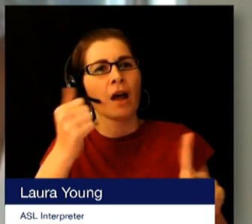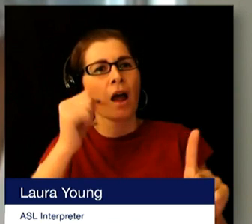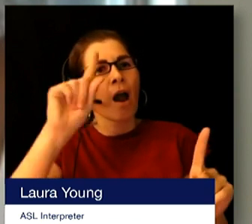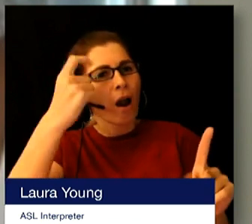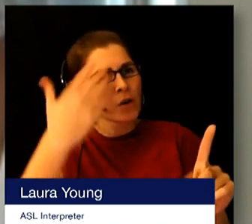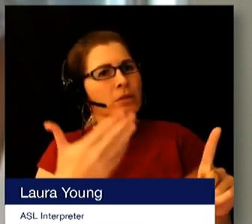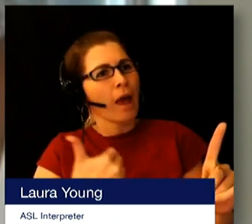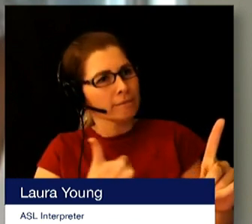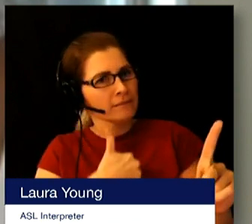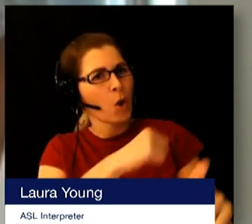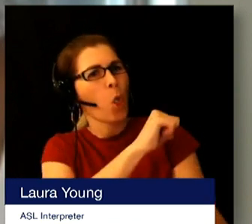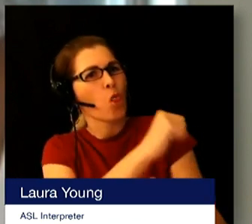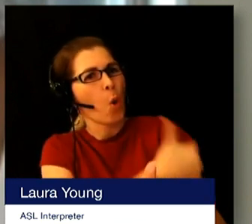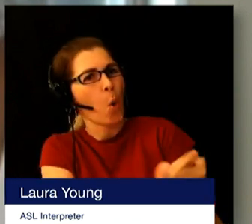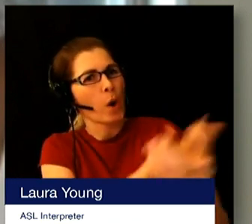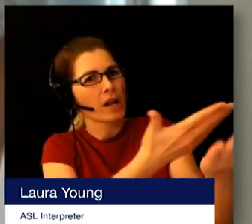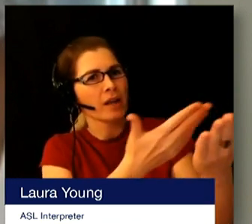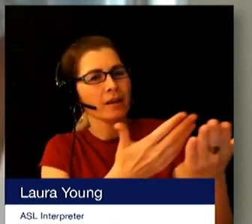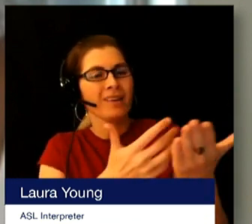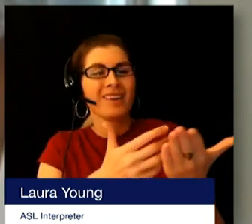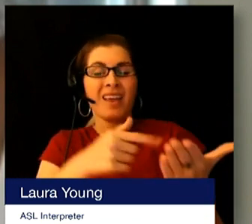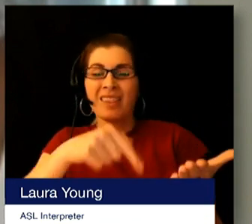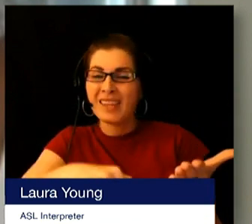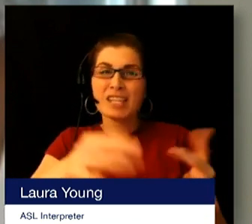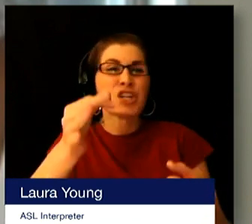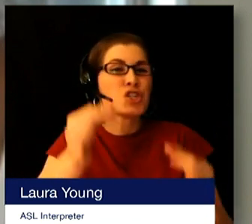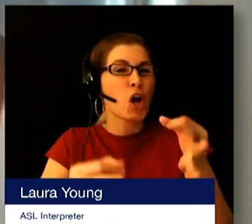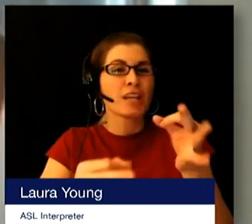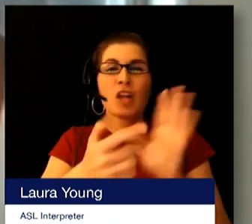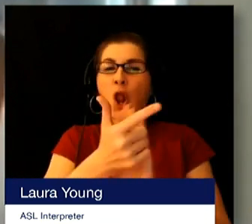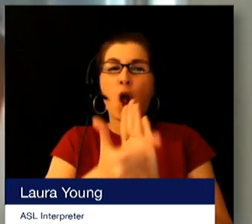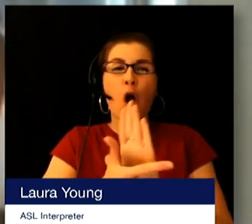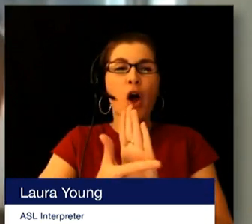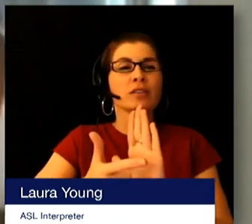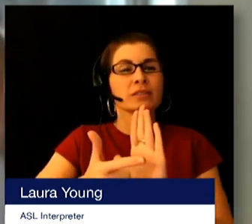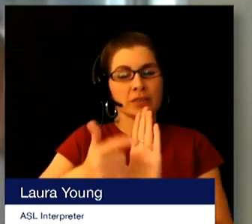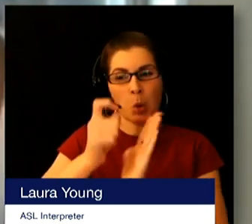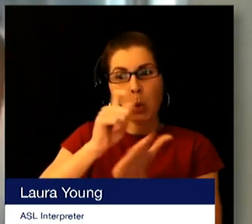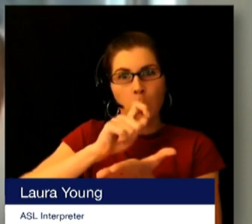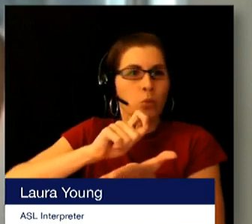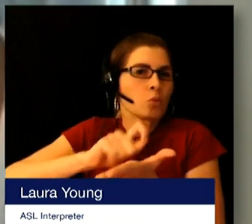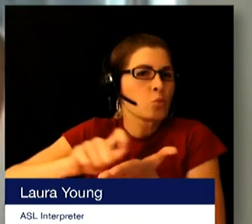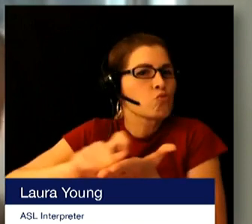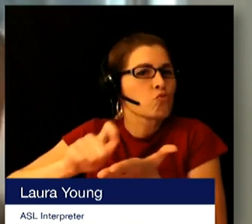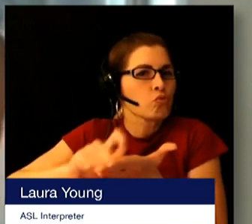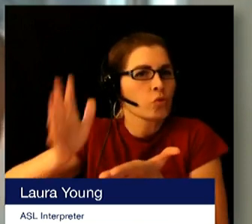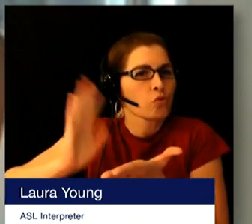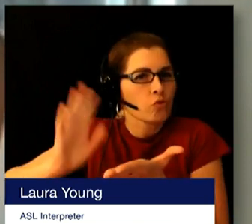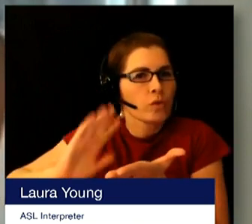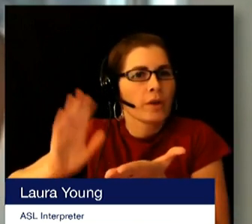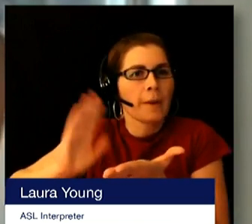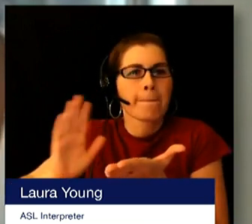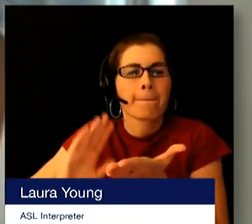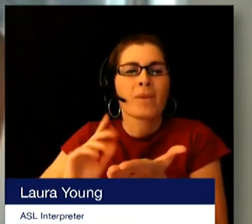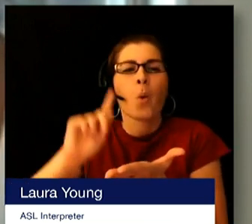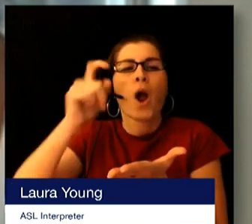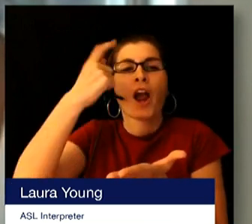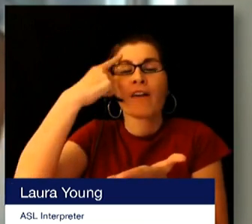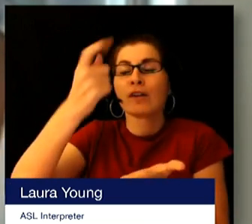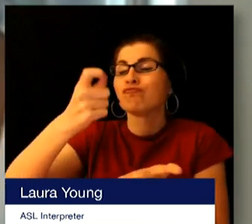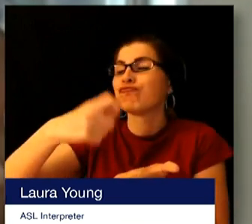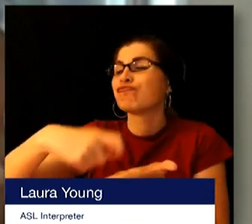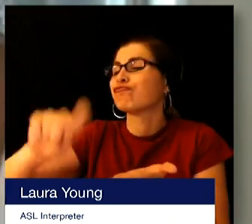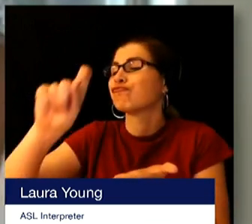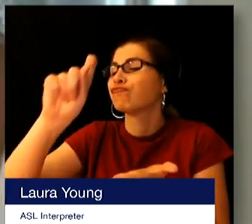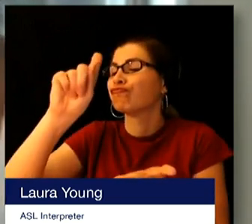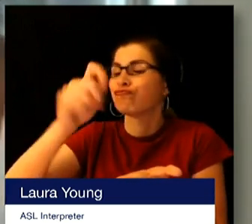that. These laws, these criminal laws, were written and enacted by the stroke of a governor's pen. And